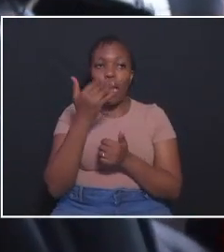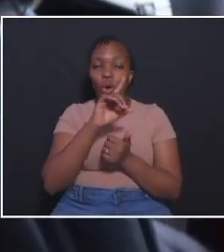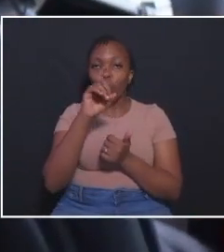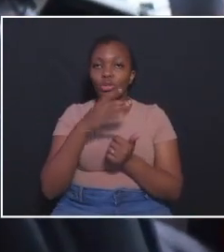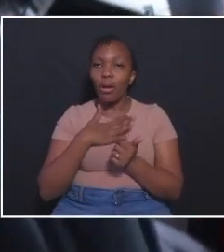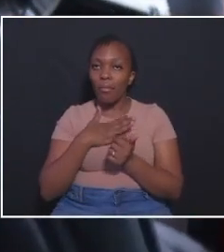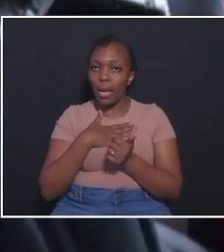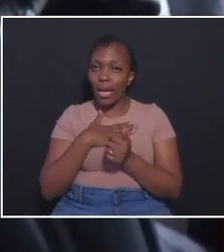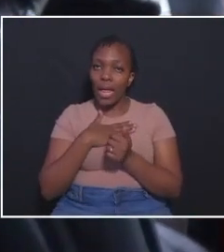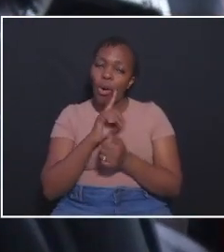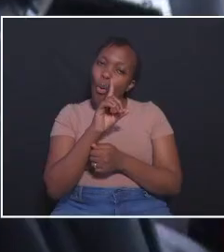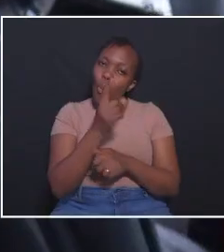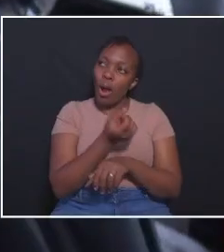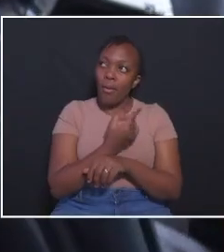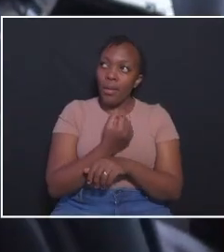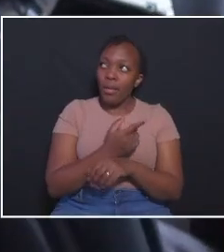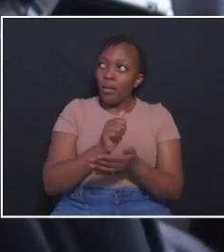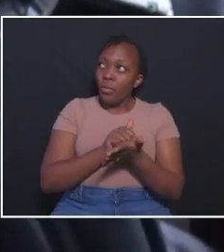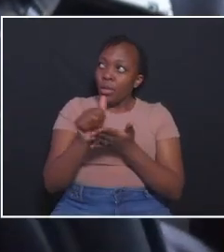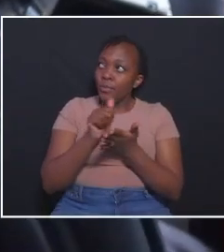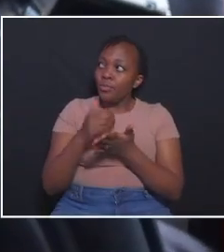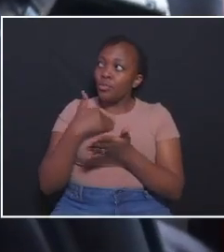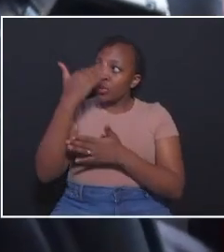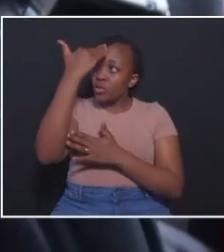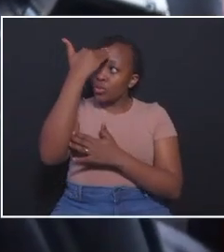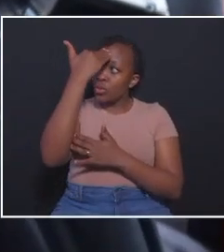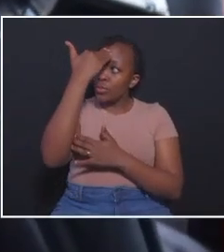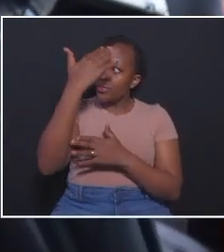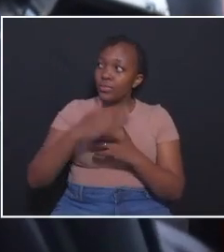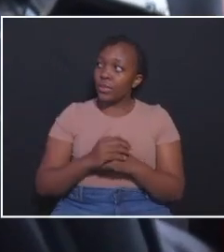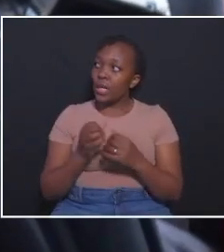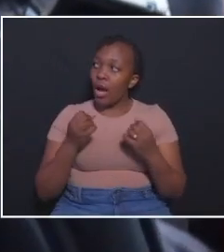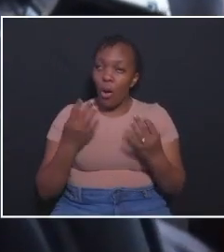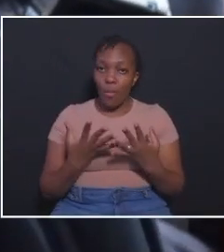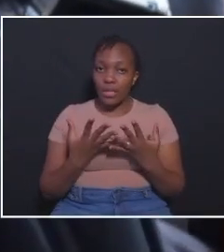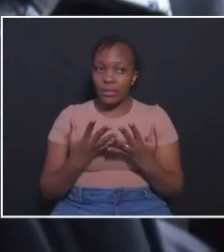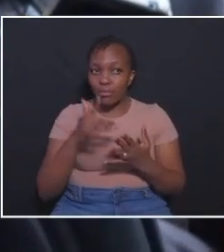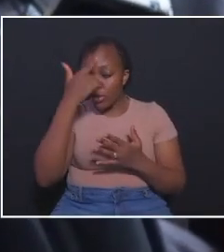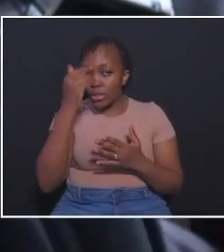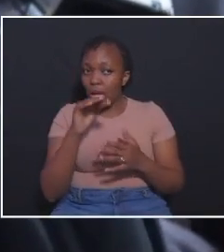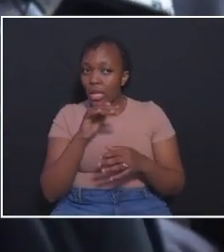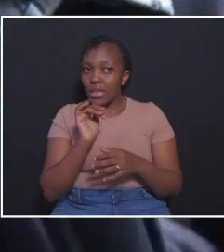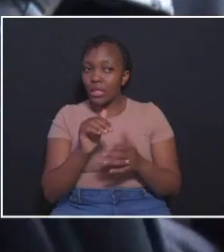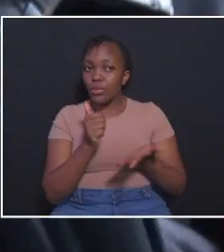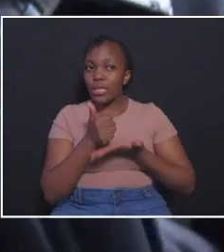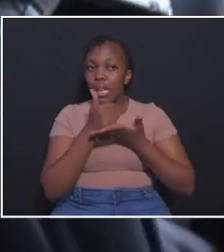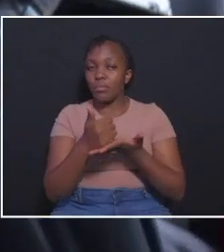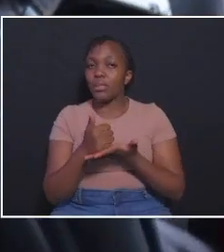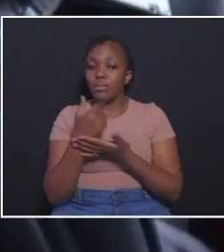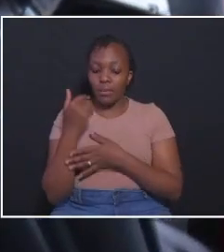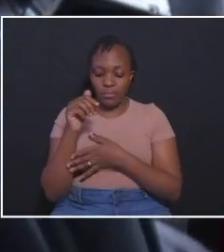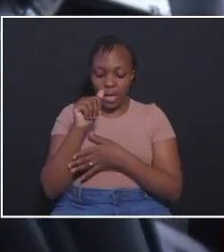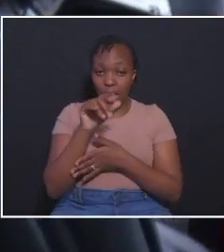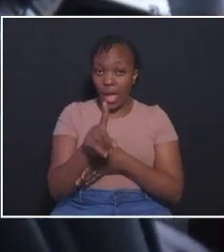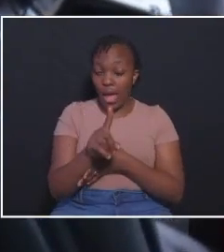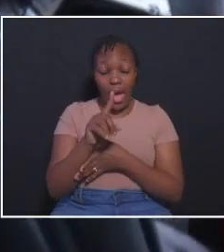1 minute production that you did, how much of that was assisted by AI? Because there was so much talk about it